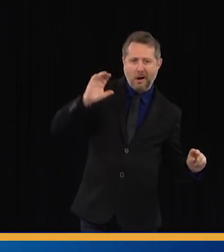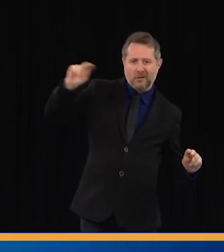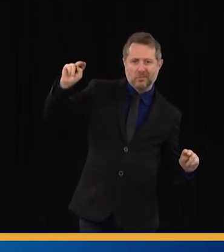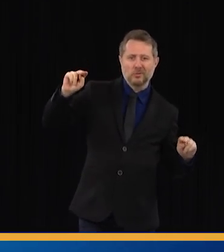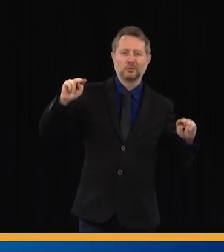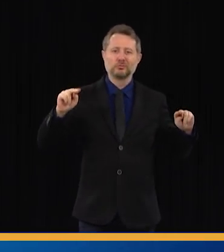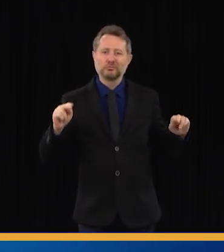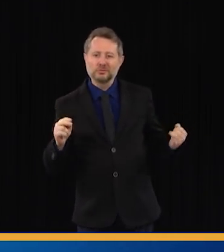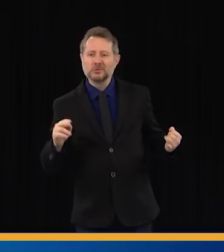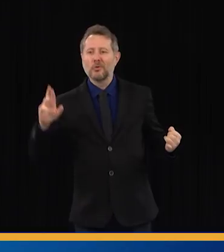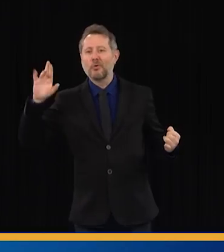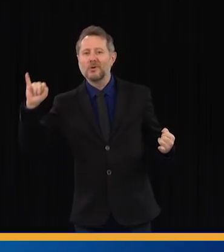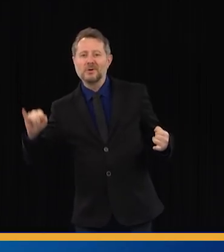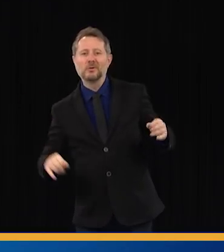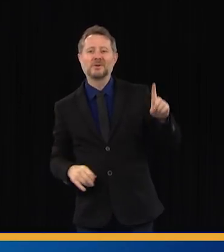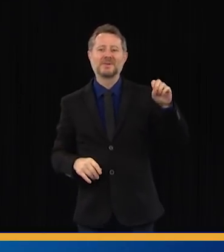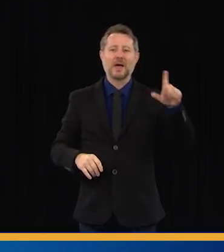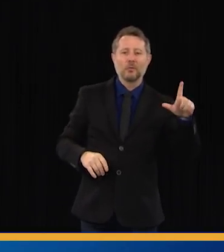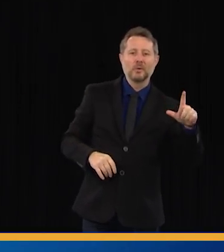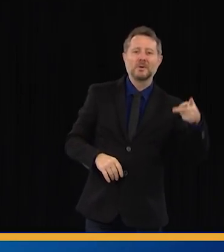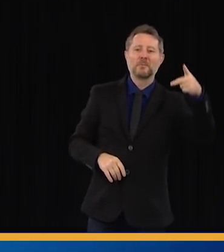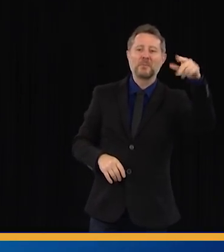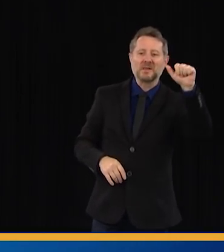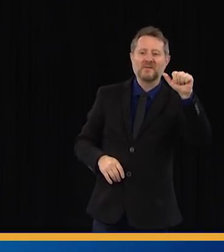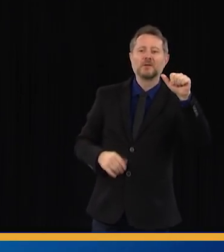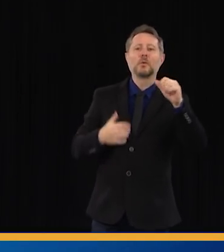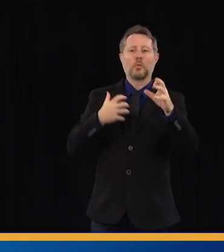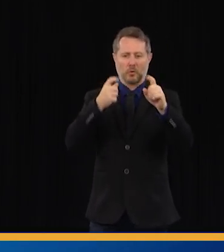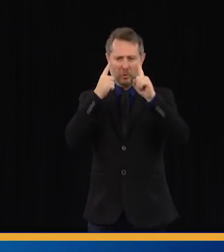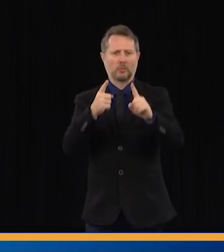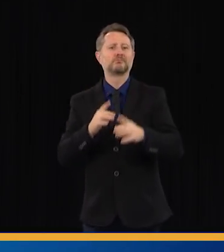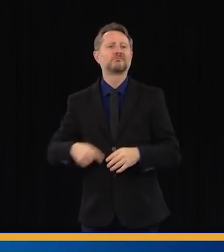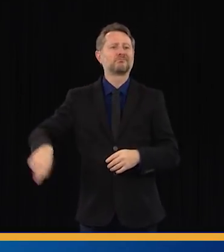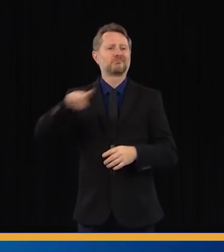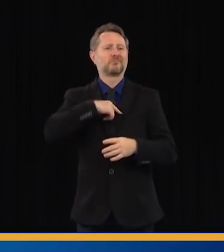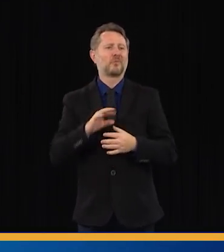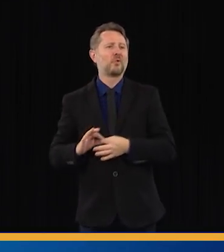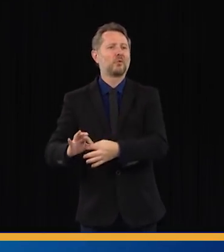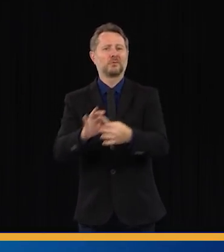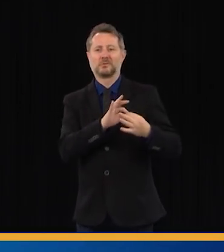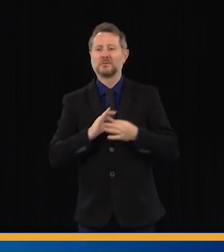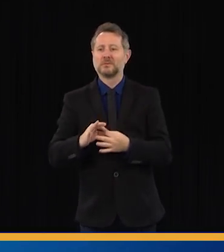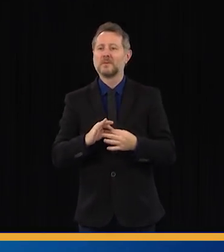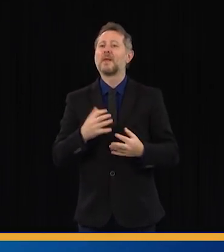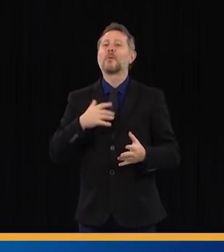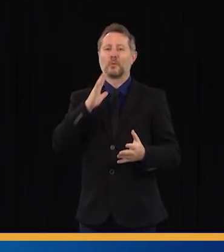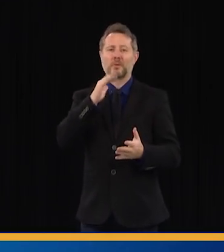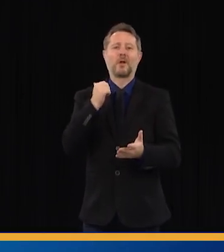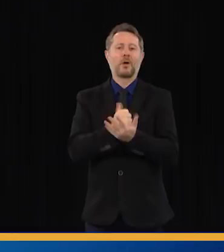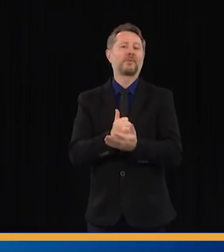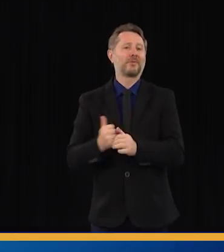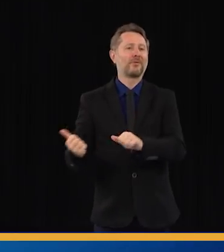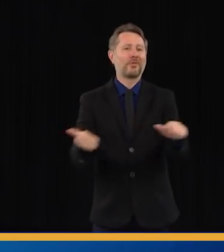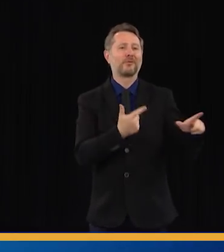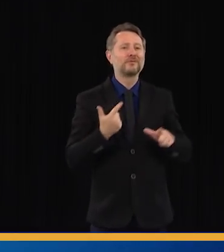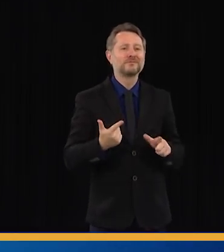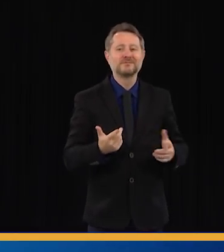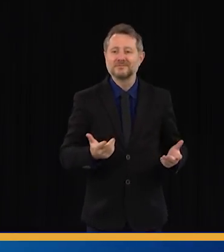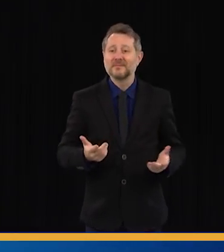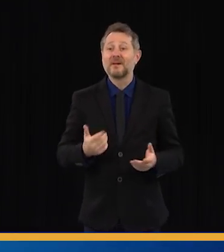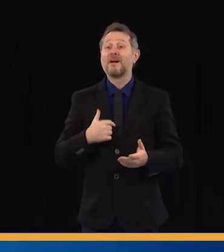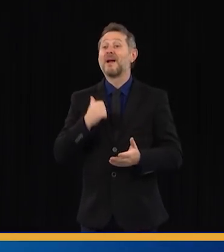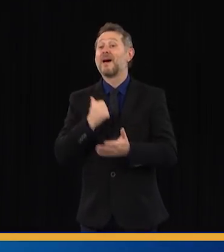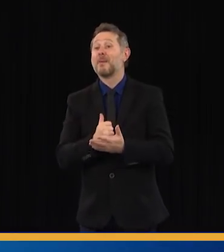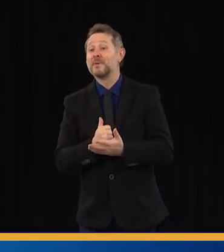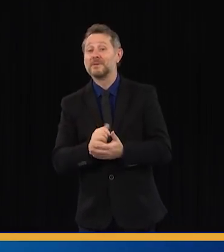Delaware and Pennsylvania, I want to. It is smarter for everyone, for people of their state and for the people of